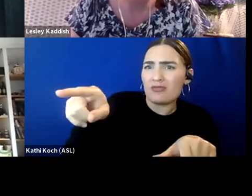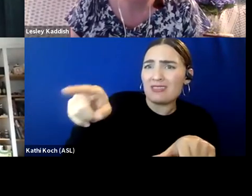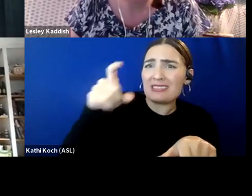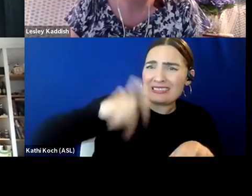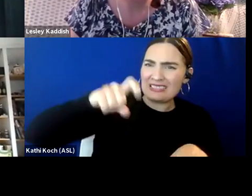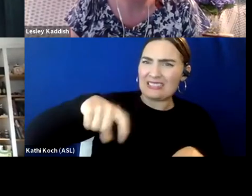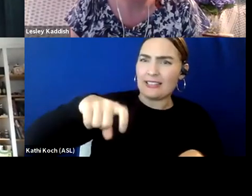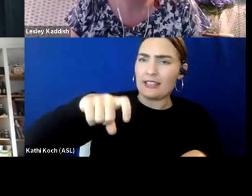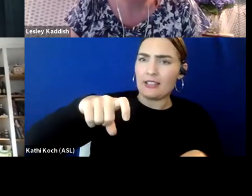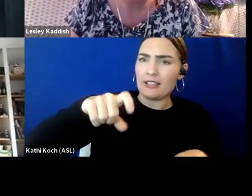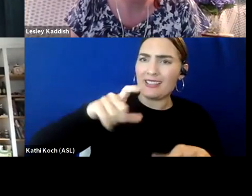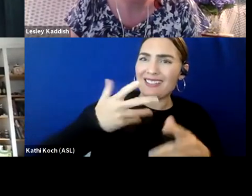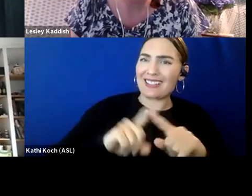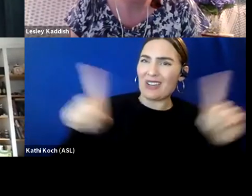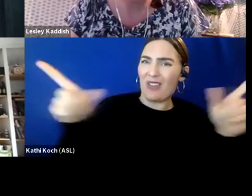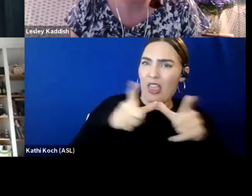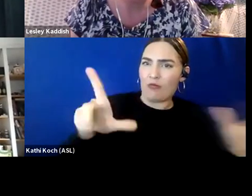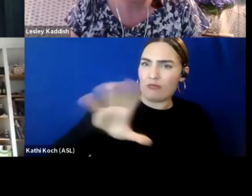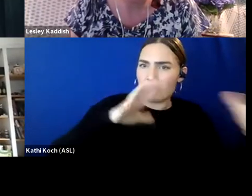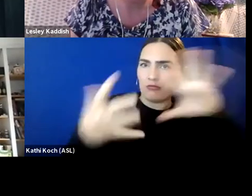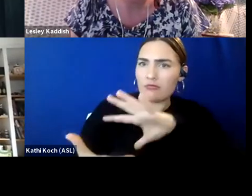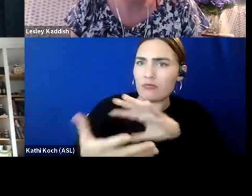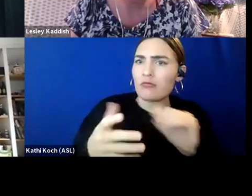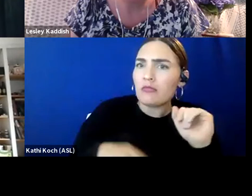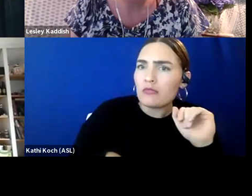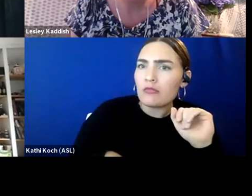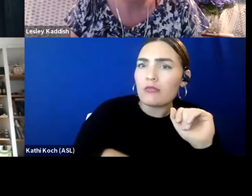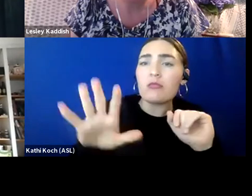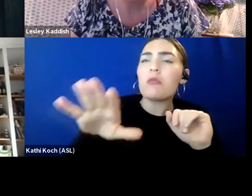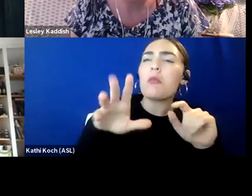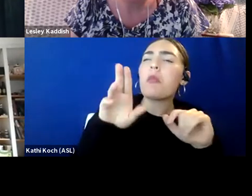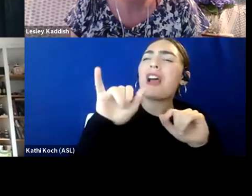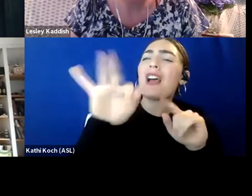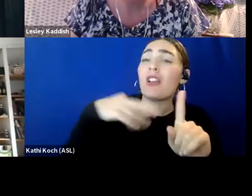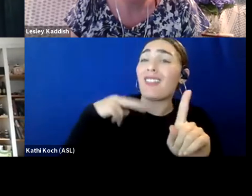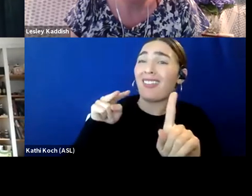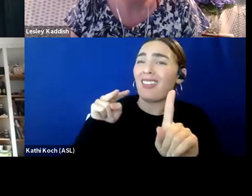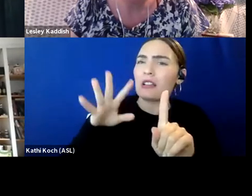translation? But what if we were to look at it from different angles,